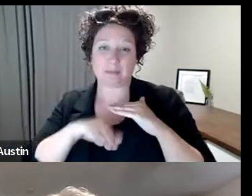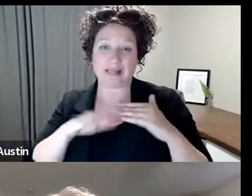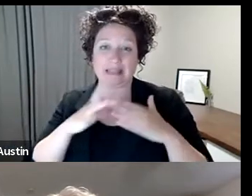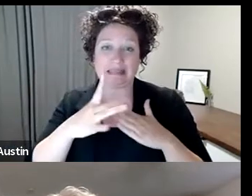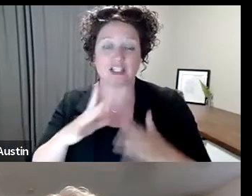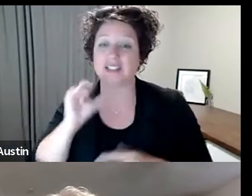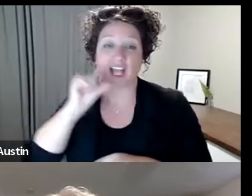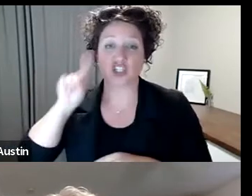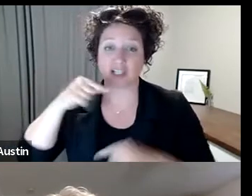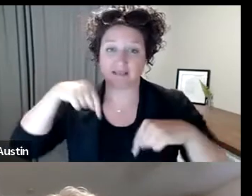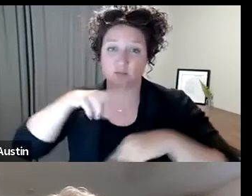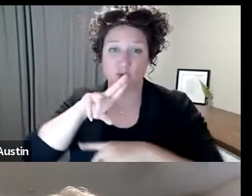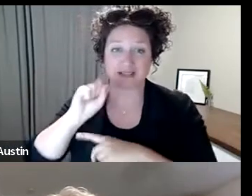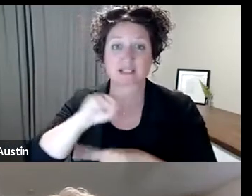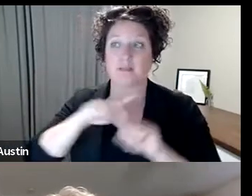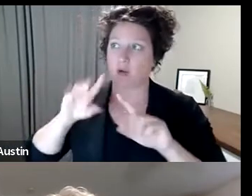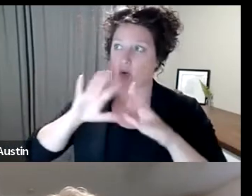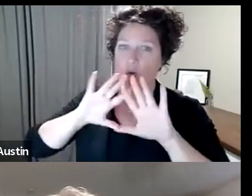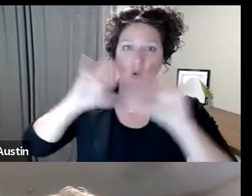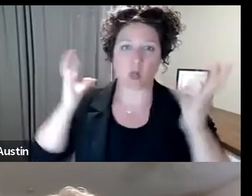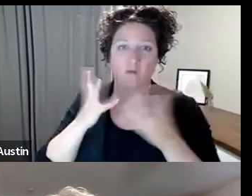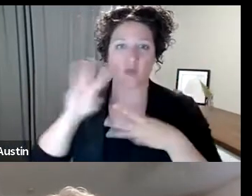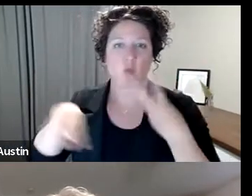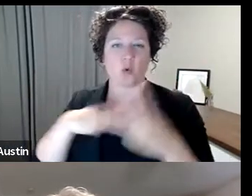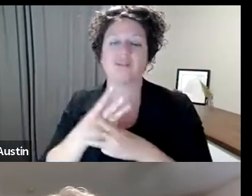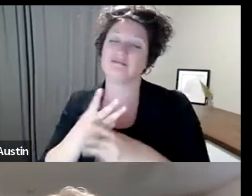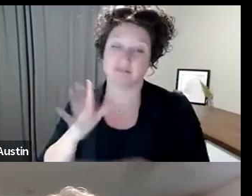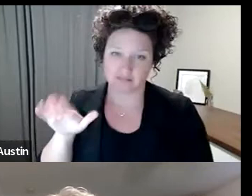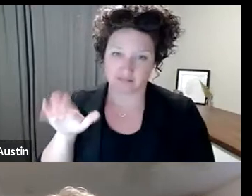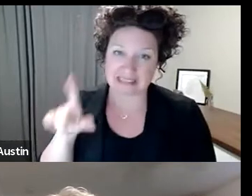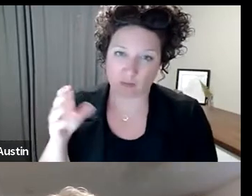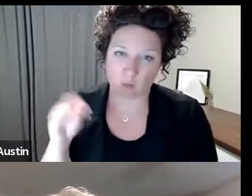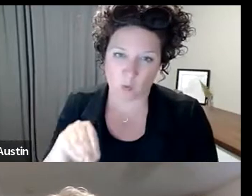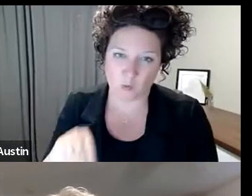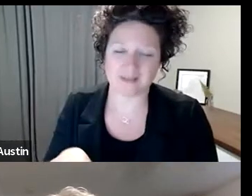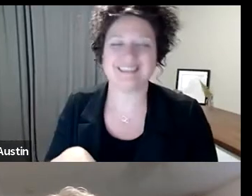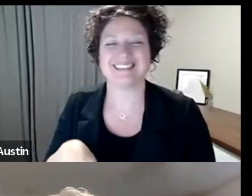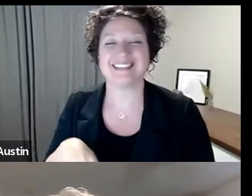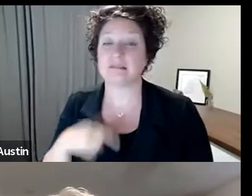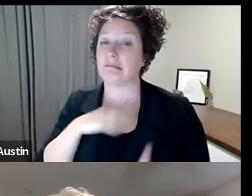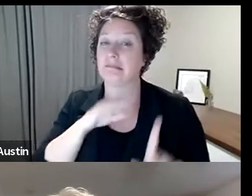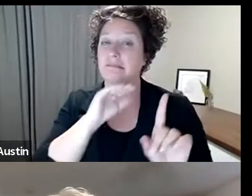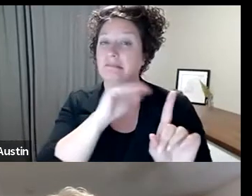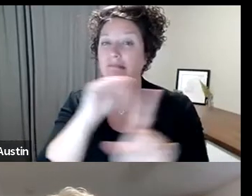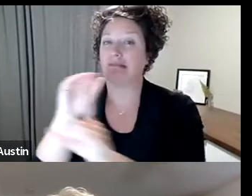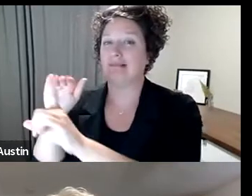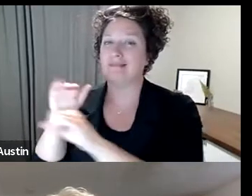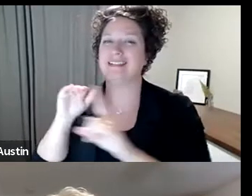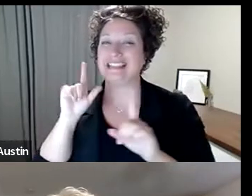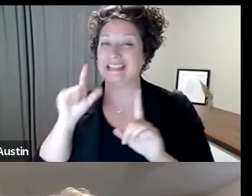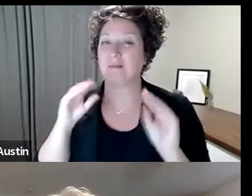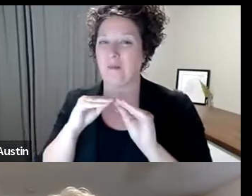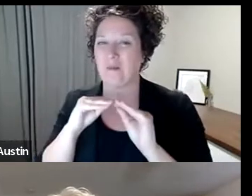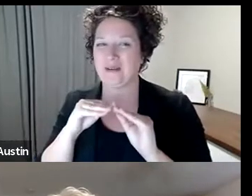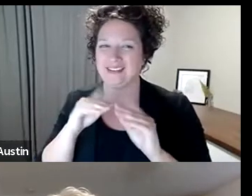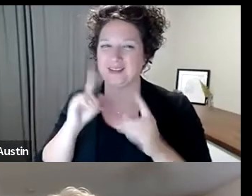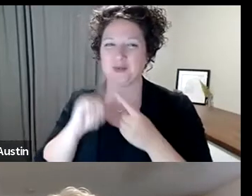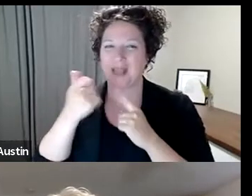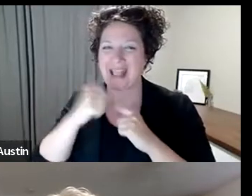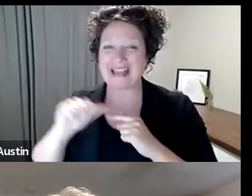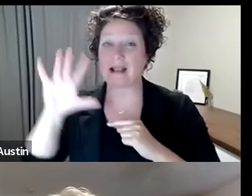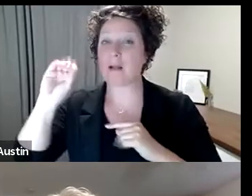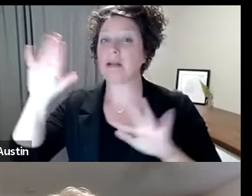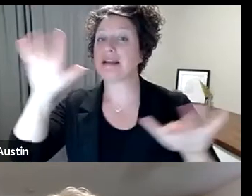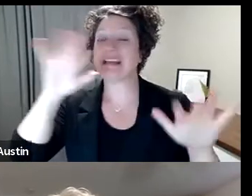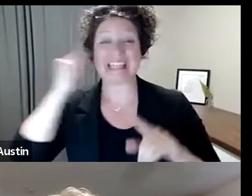just in the States, but around the world. There needs to be more. So I will put a plea out there to any company. If you don't know